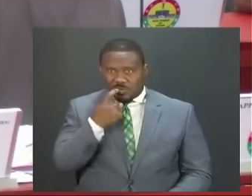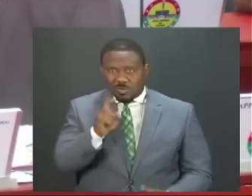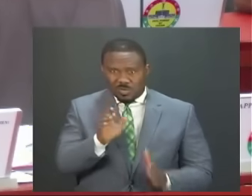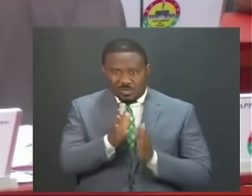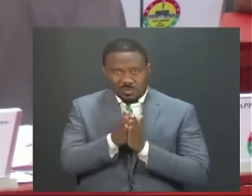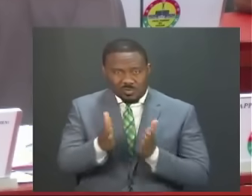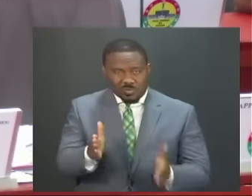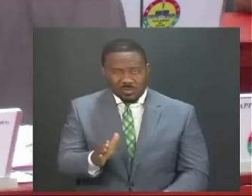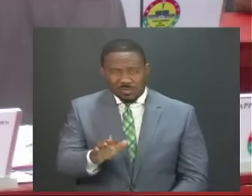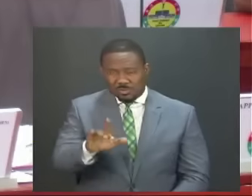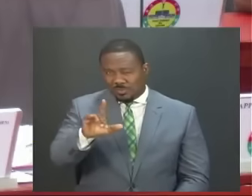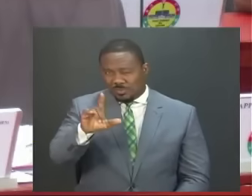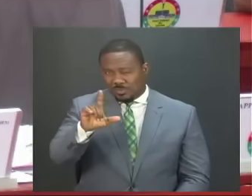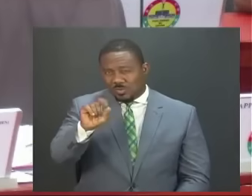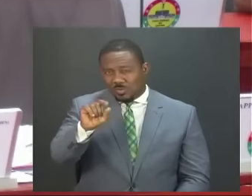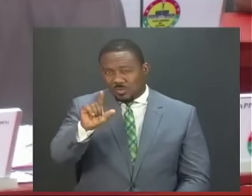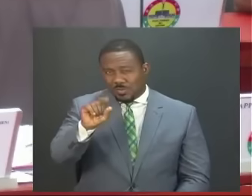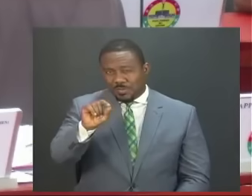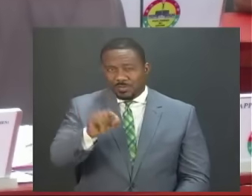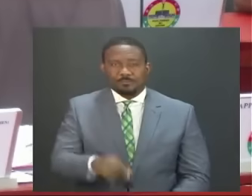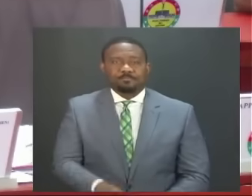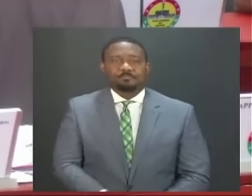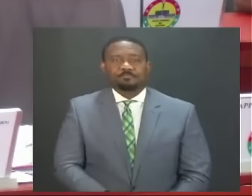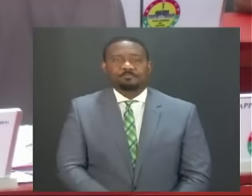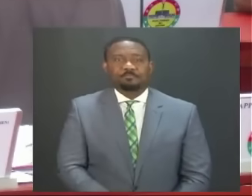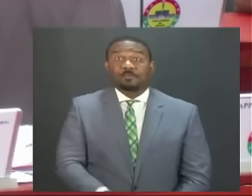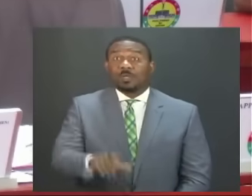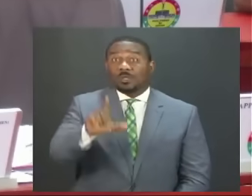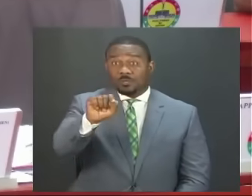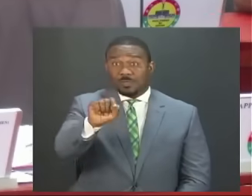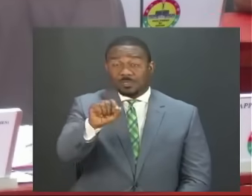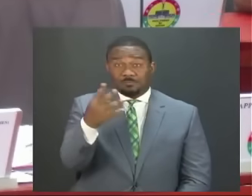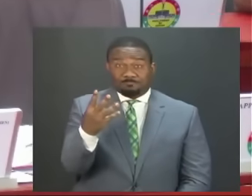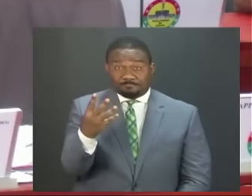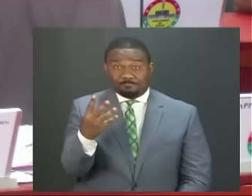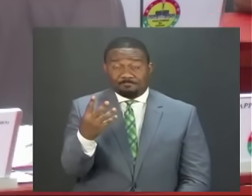of our rules, 24